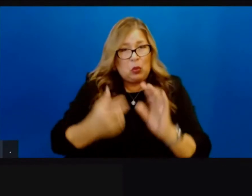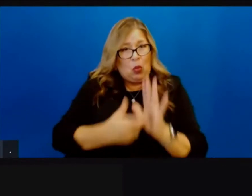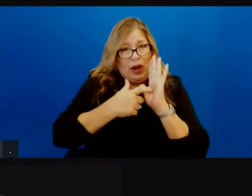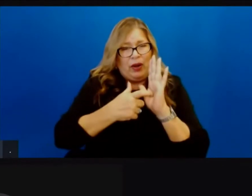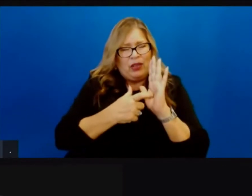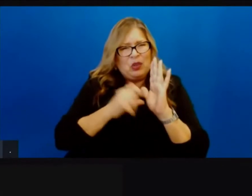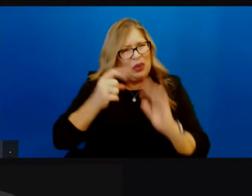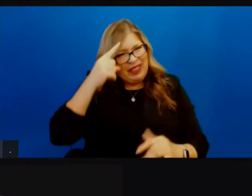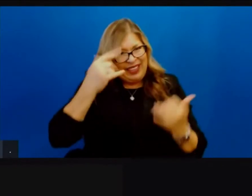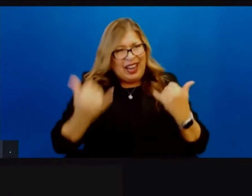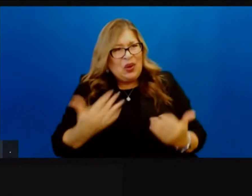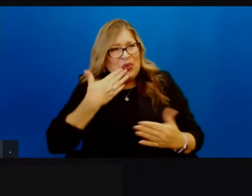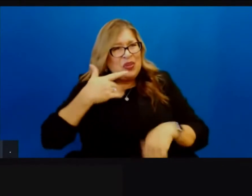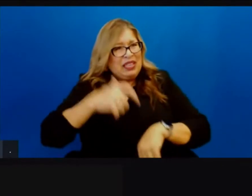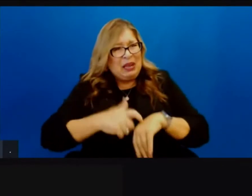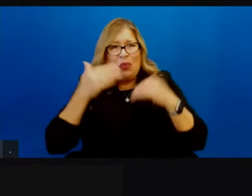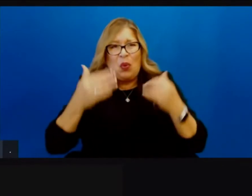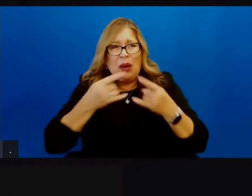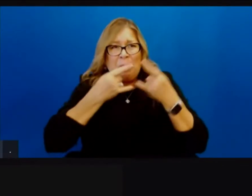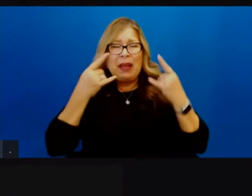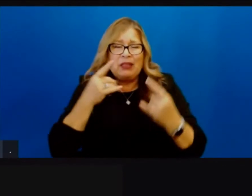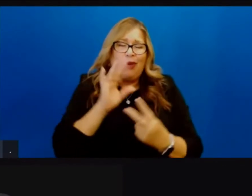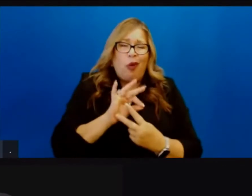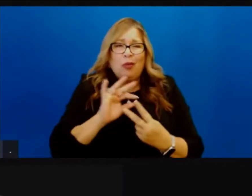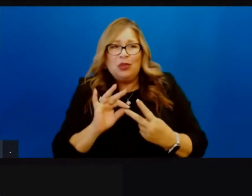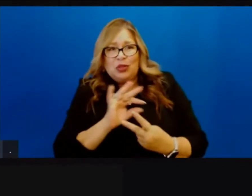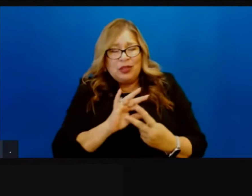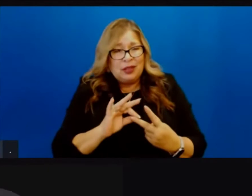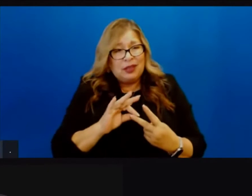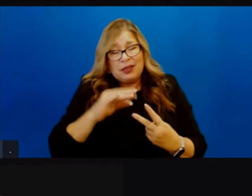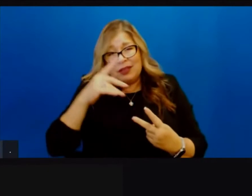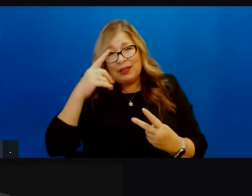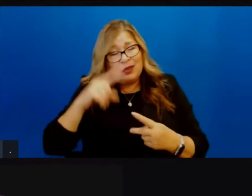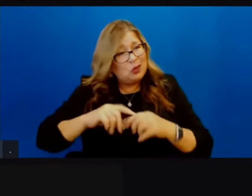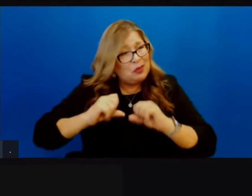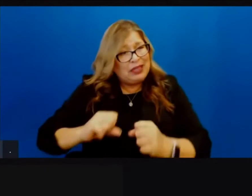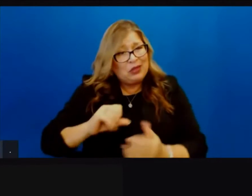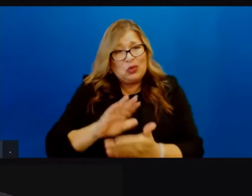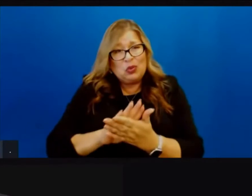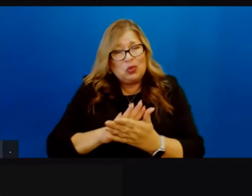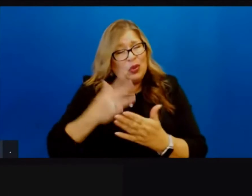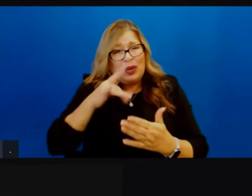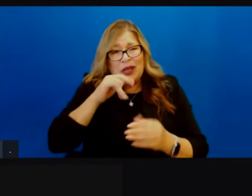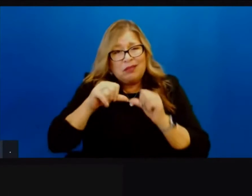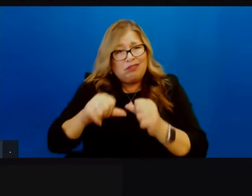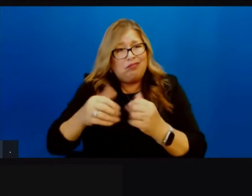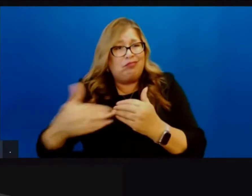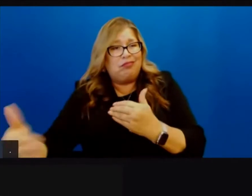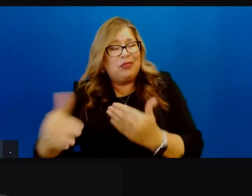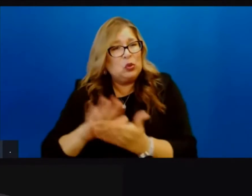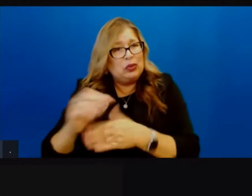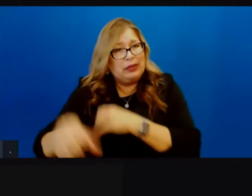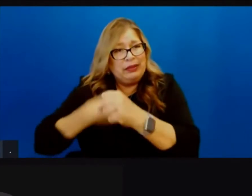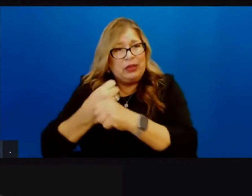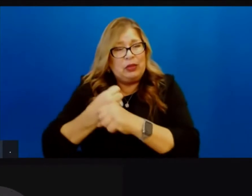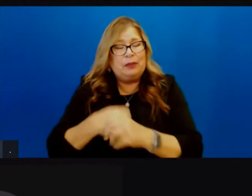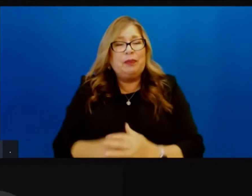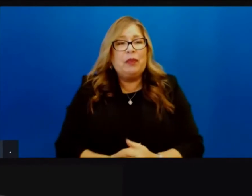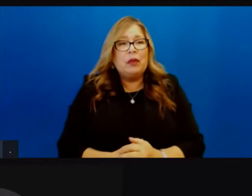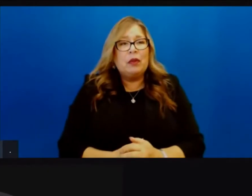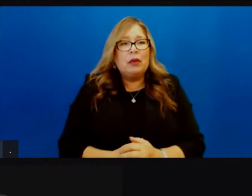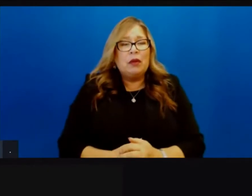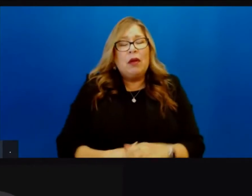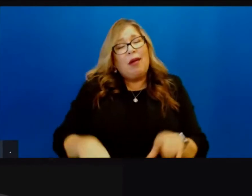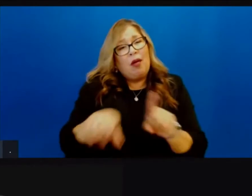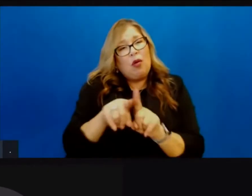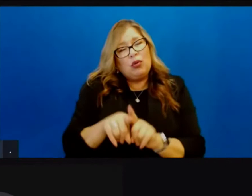optional as of mid-March in schools, as opposed to sticking through with it for the rest of the academic year? Second, there was a recent UC Berkeley poll co-sponsored by the